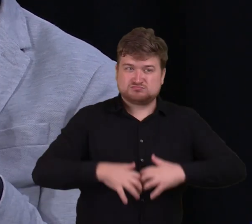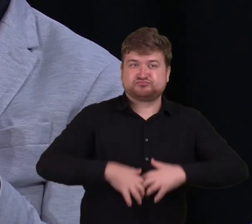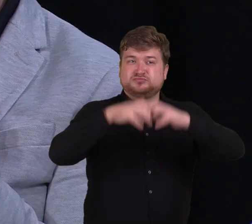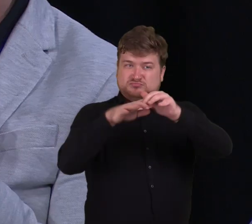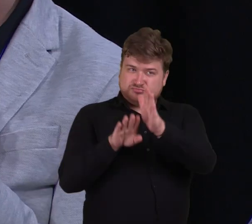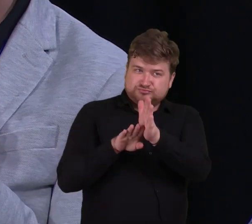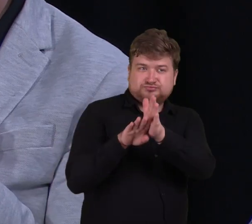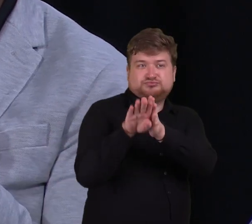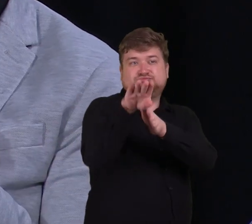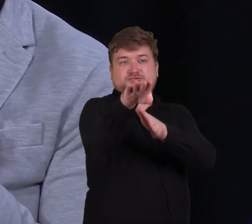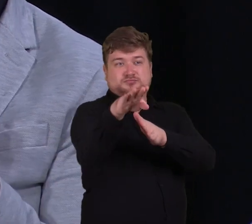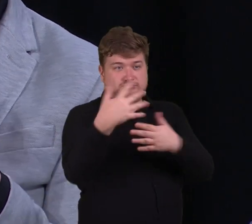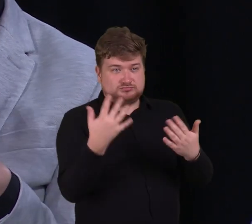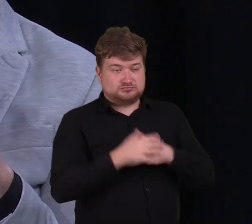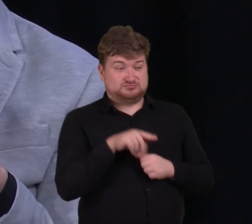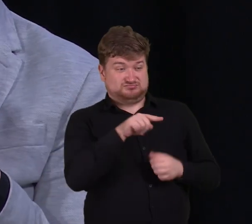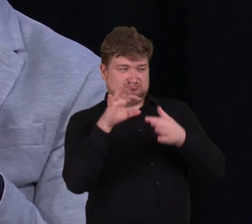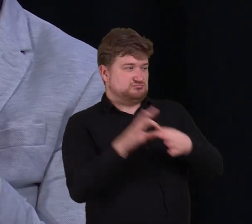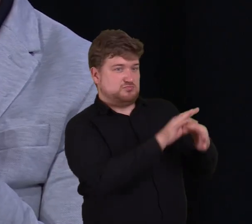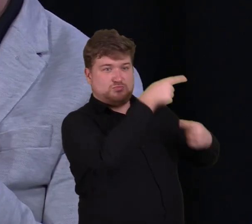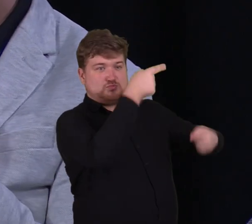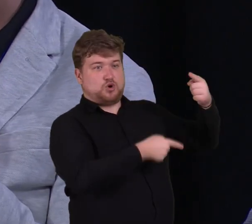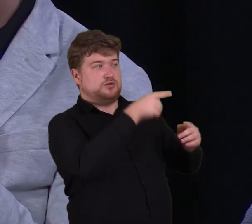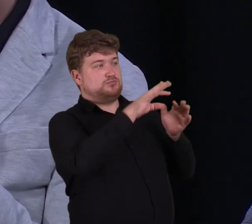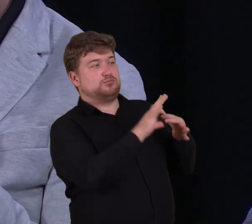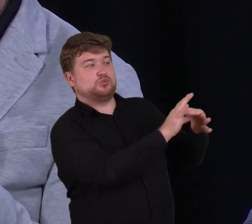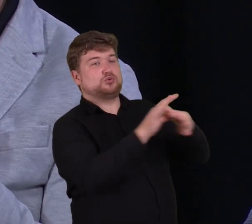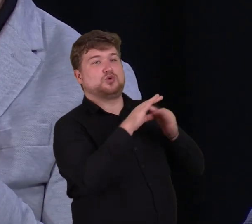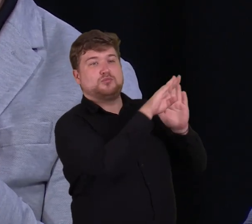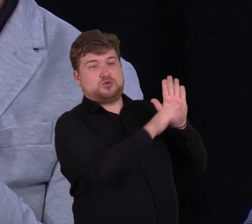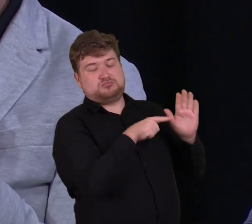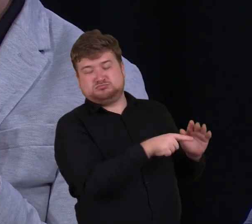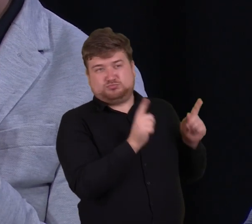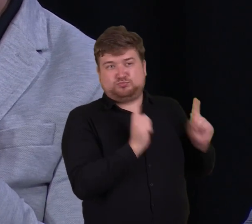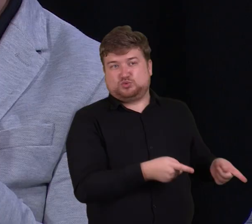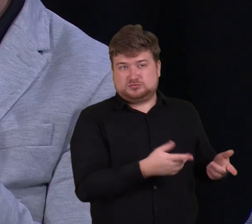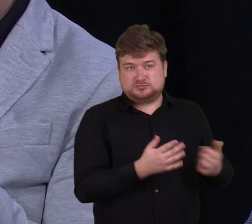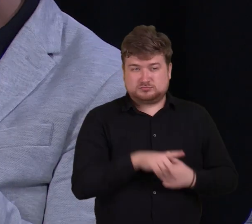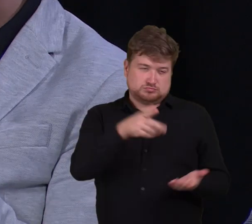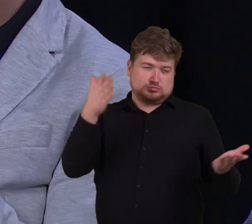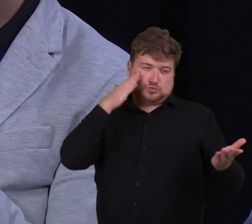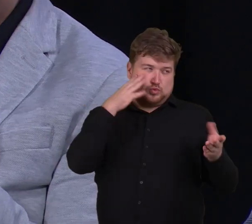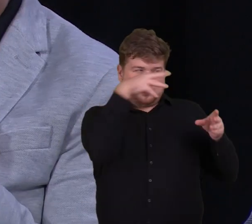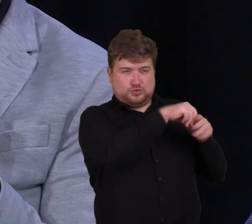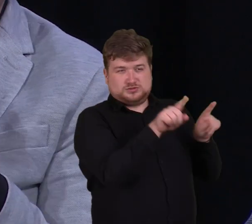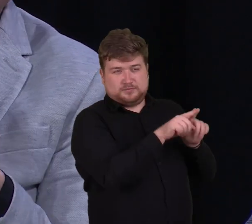members, and that can be a recommendation for you as well, because what we really